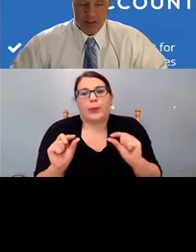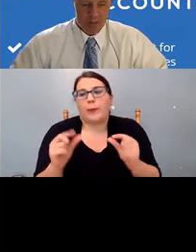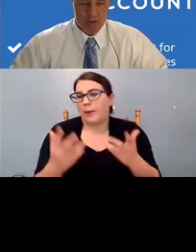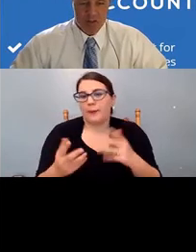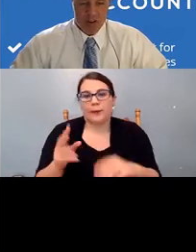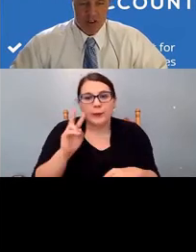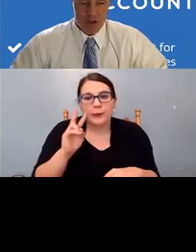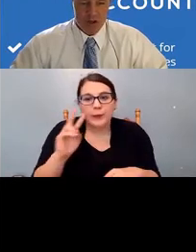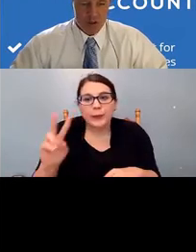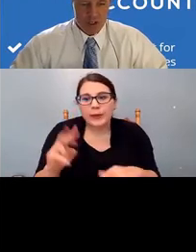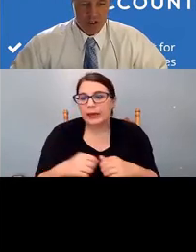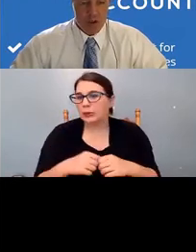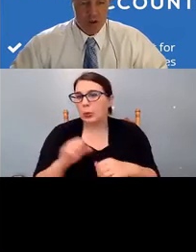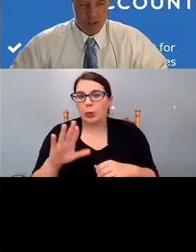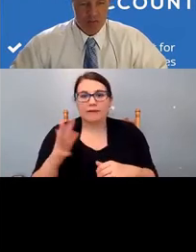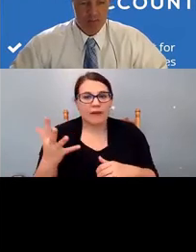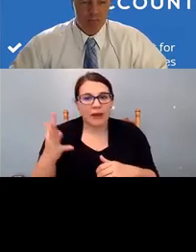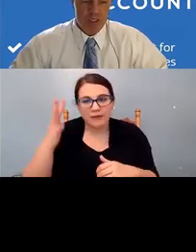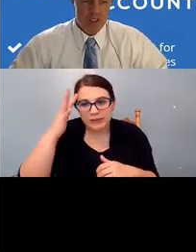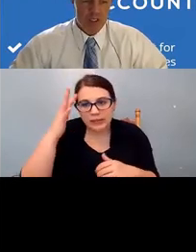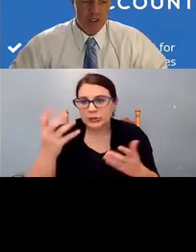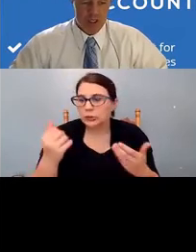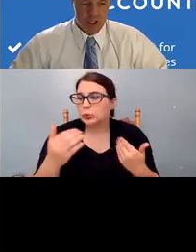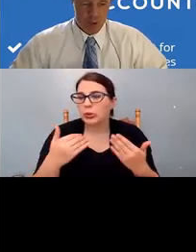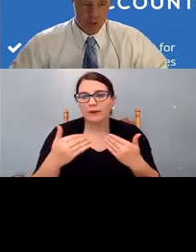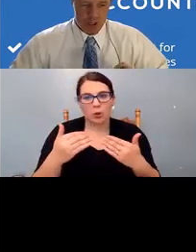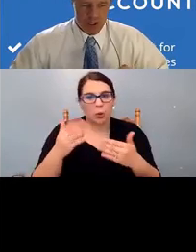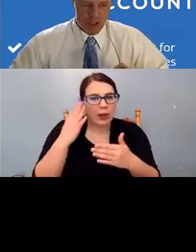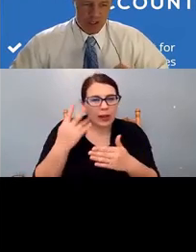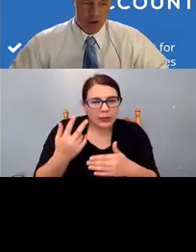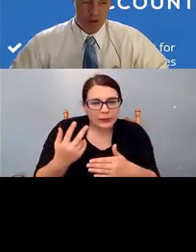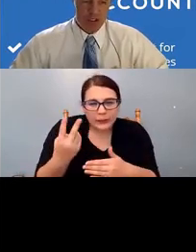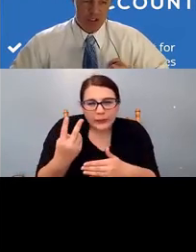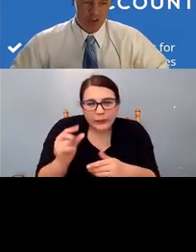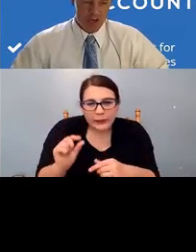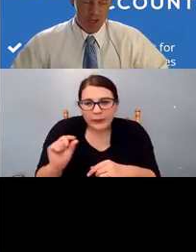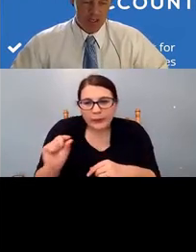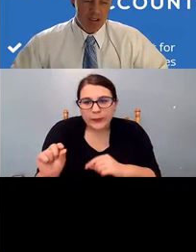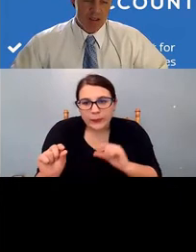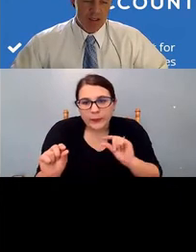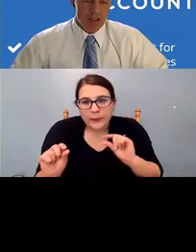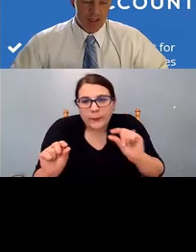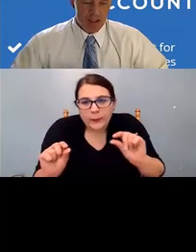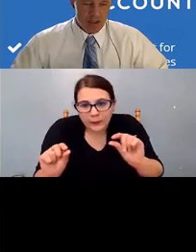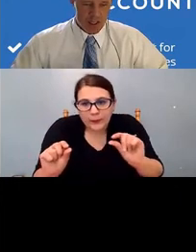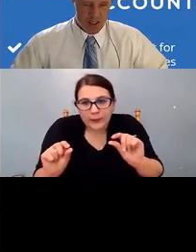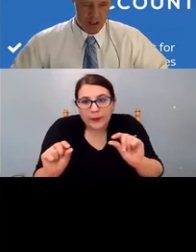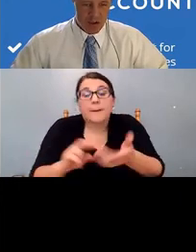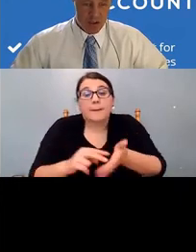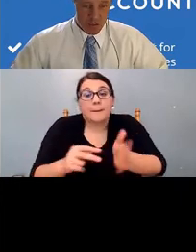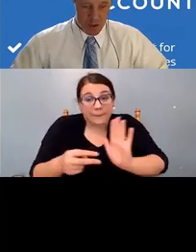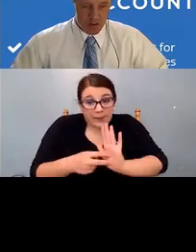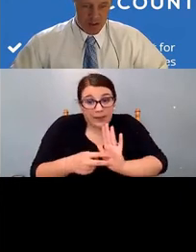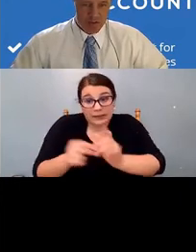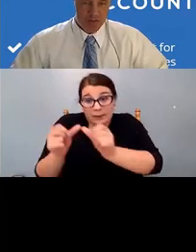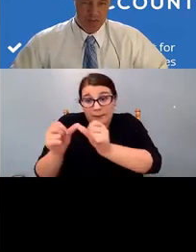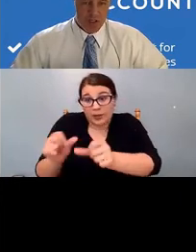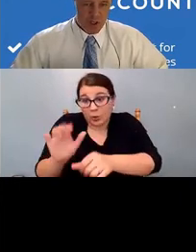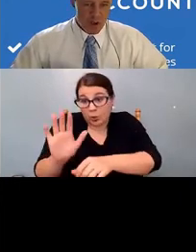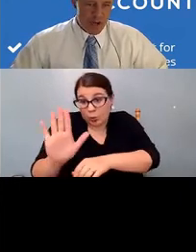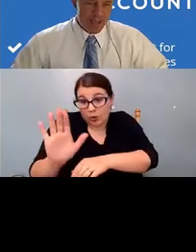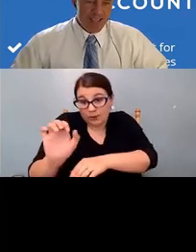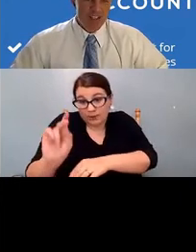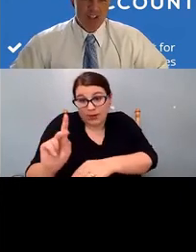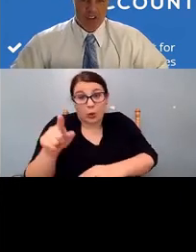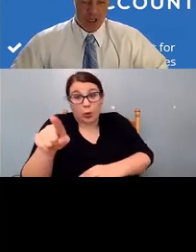cents, something very small. And there will be 2 of them. You will then need to go into your bank, get those numbers,